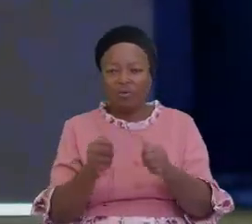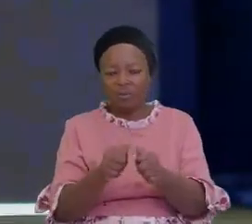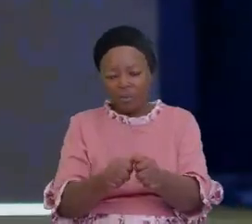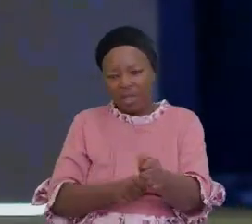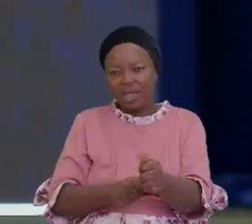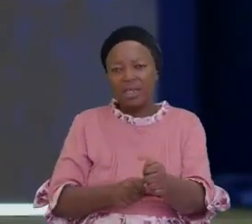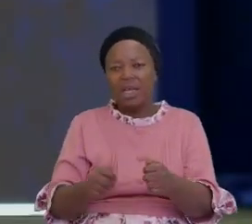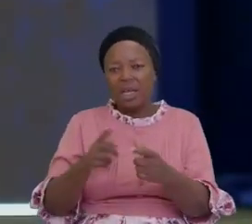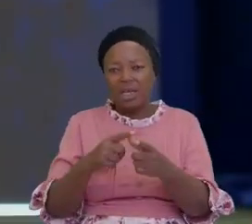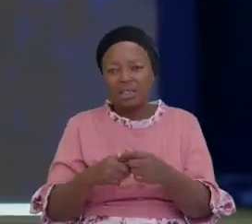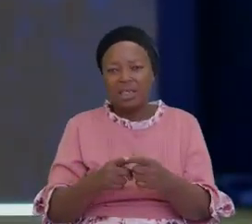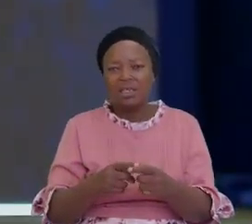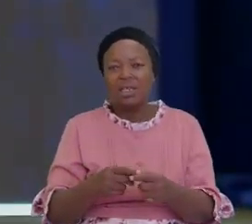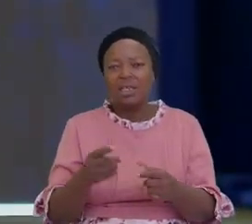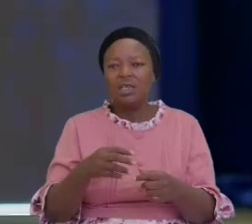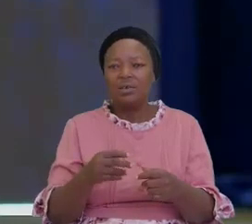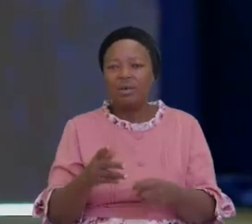ran past him.